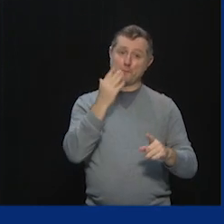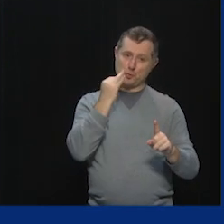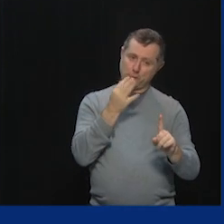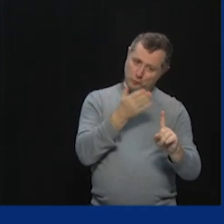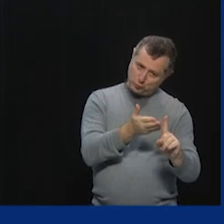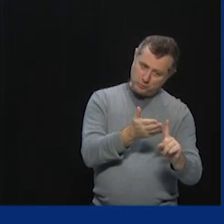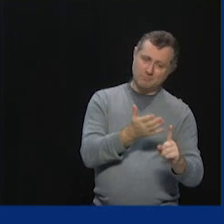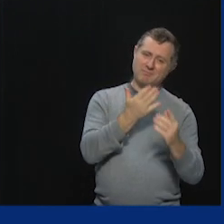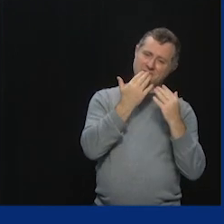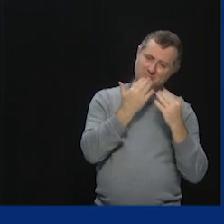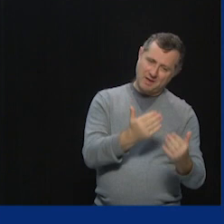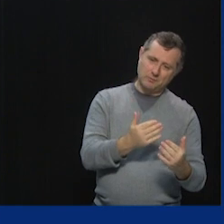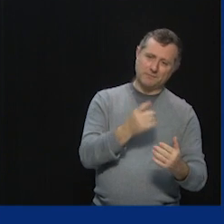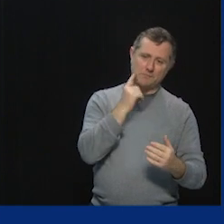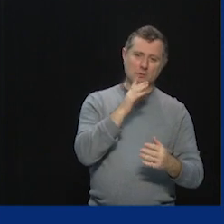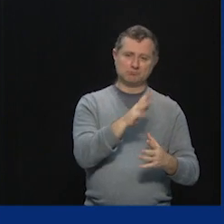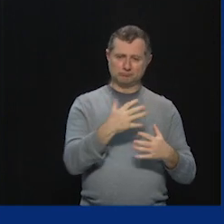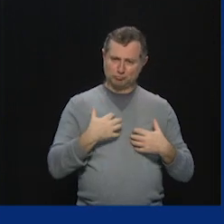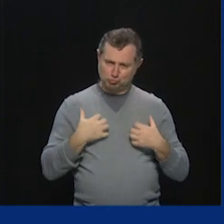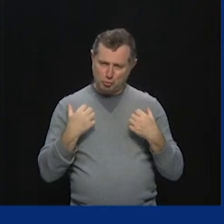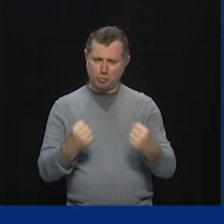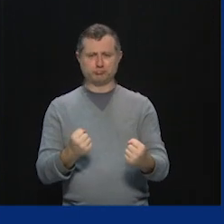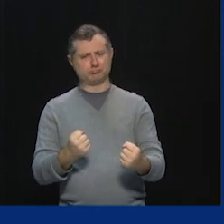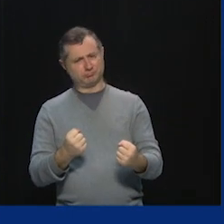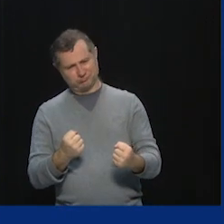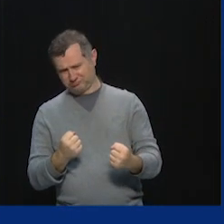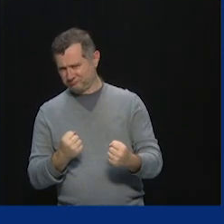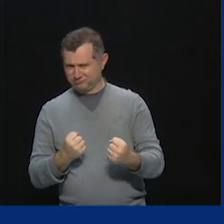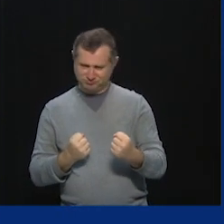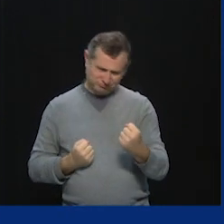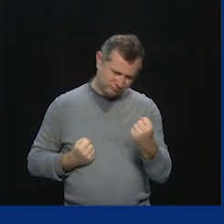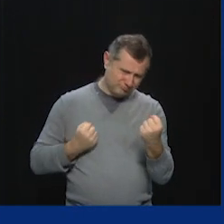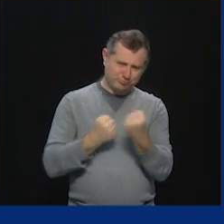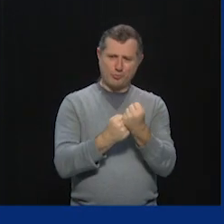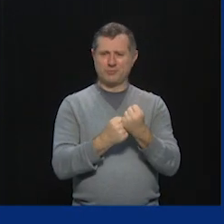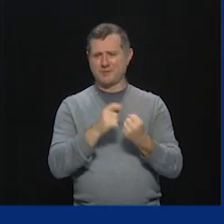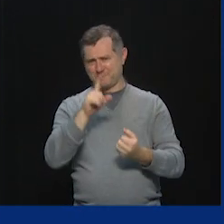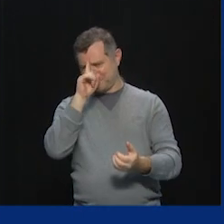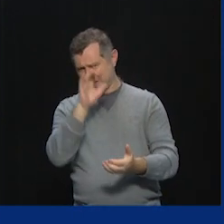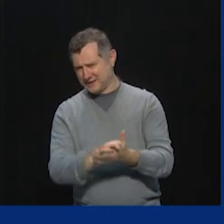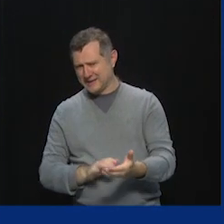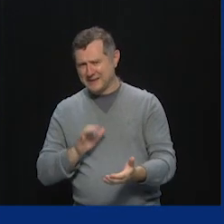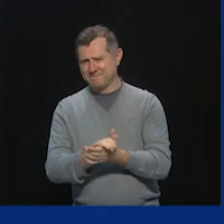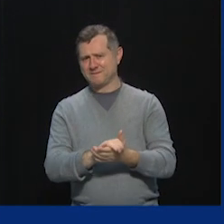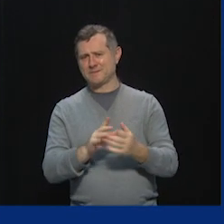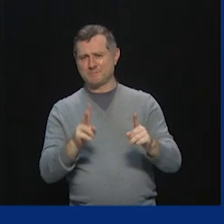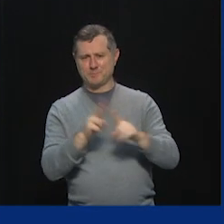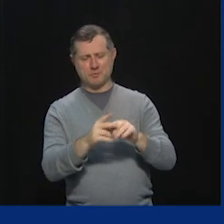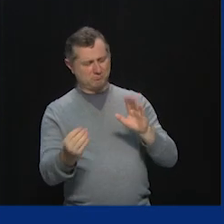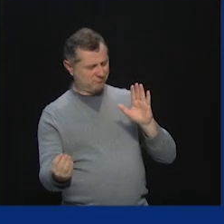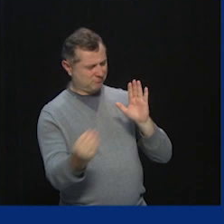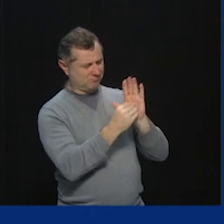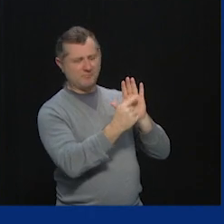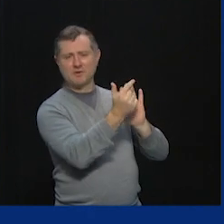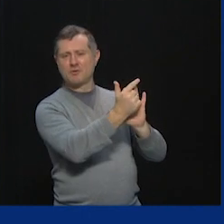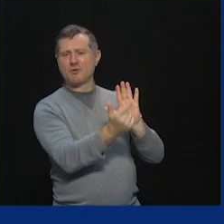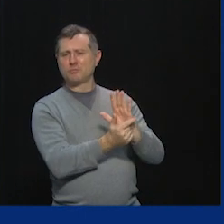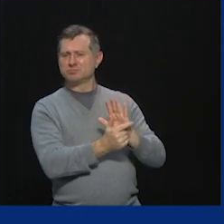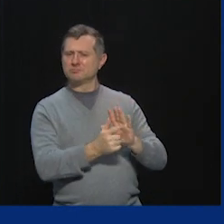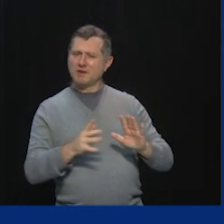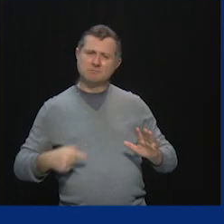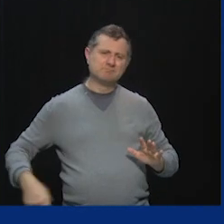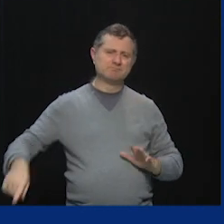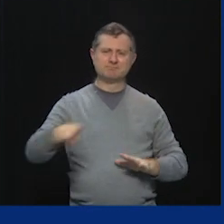to fight for what you believe in, to implement this law, and I thank you for bringing everyone together, because the issues of the labor movement, I